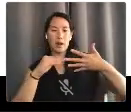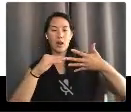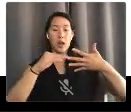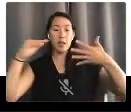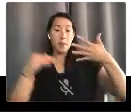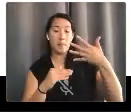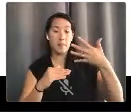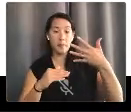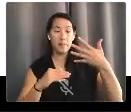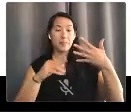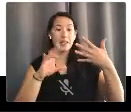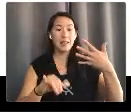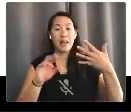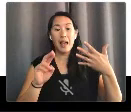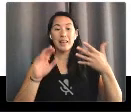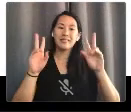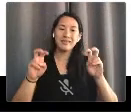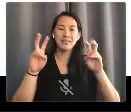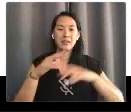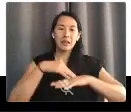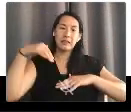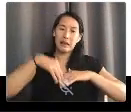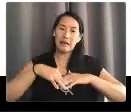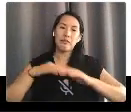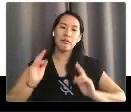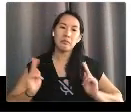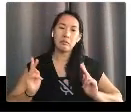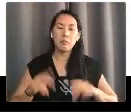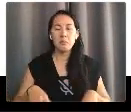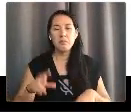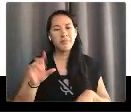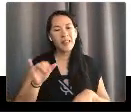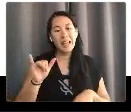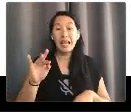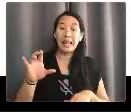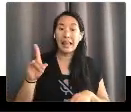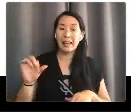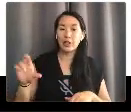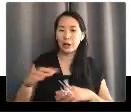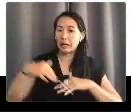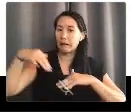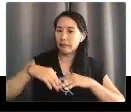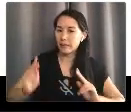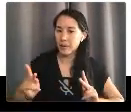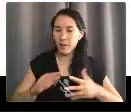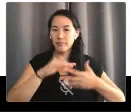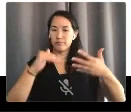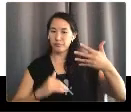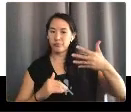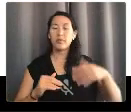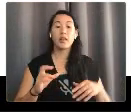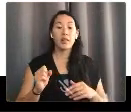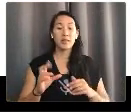was the so-called inlander, or so-called natives. Now, being in the middle of this political,